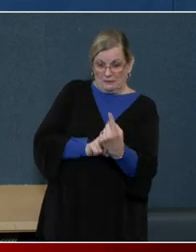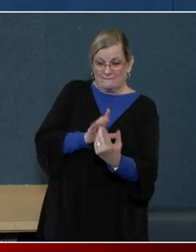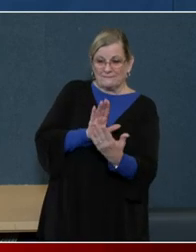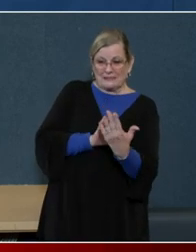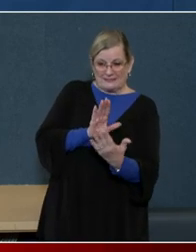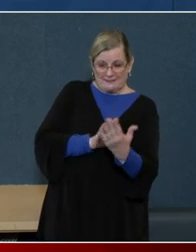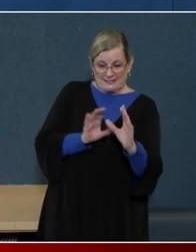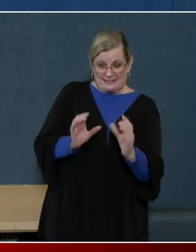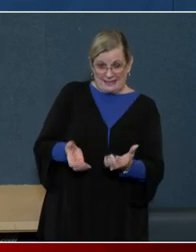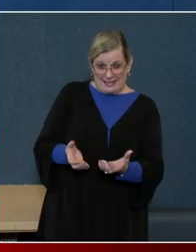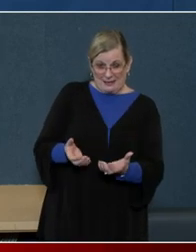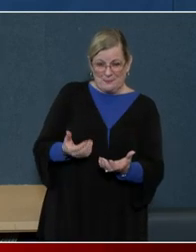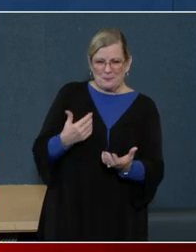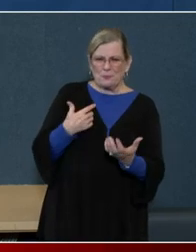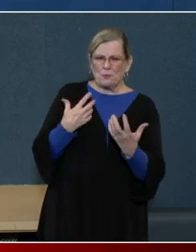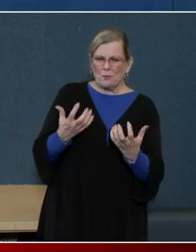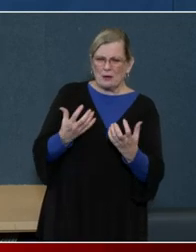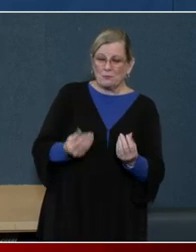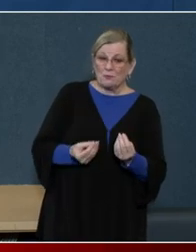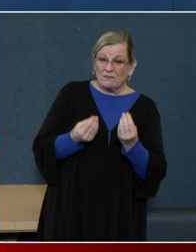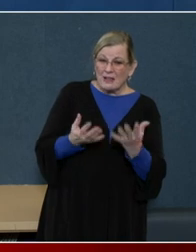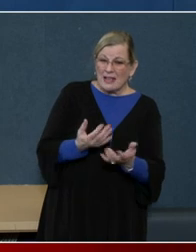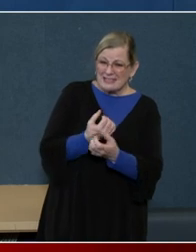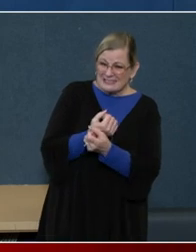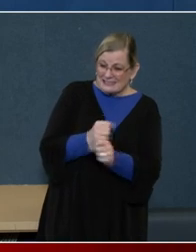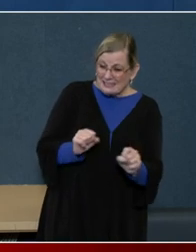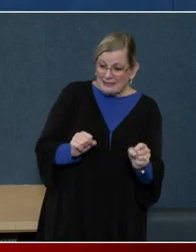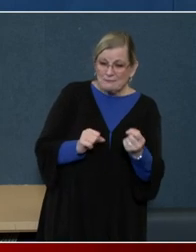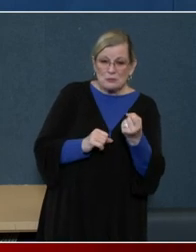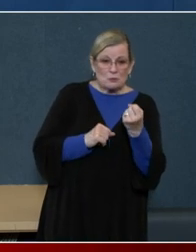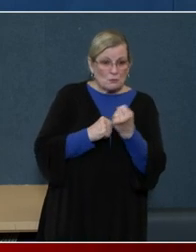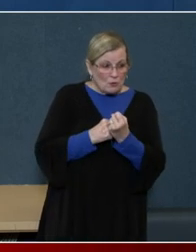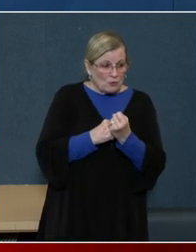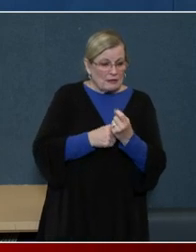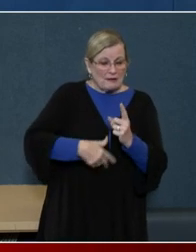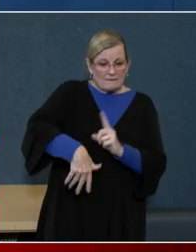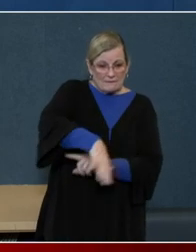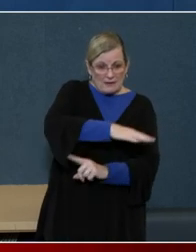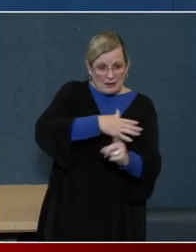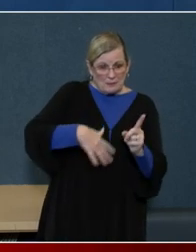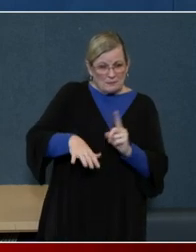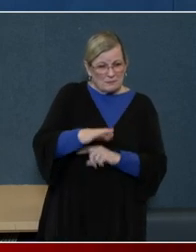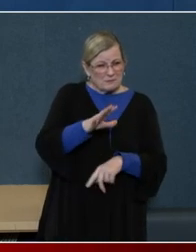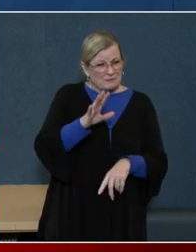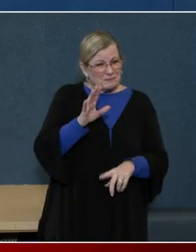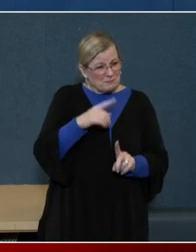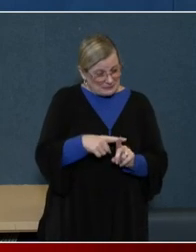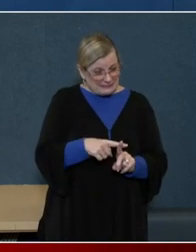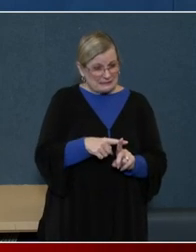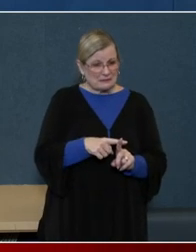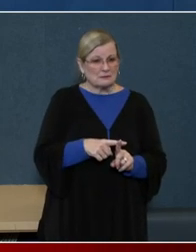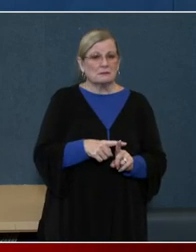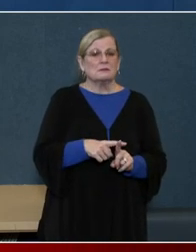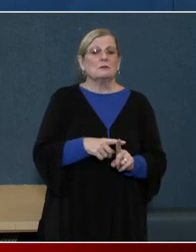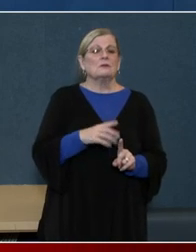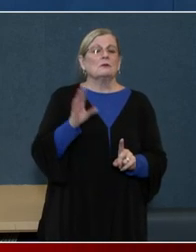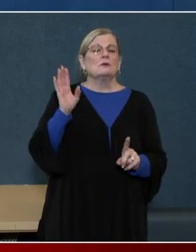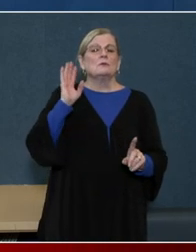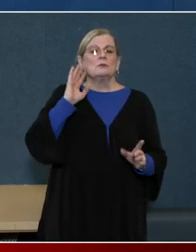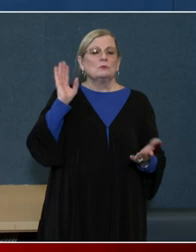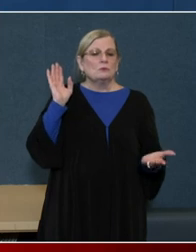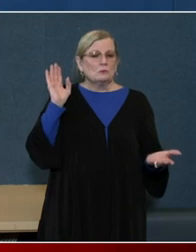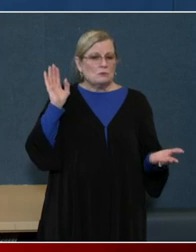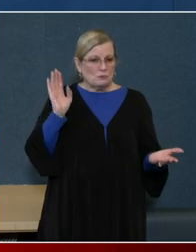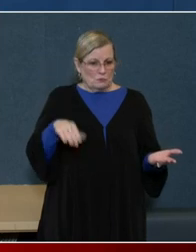providing a safe and supportive learning environment for them. We also know that we have known subgroups